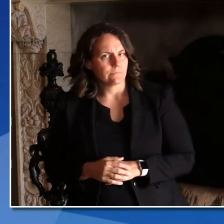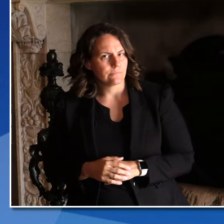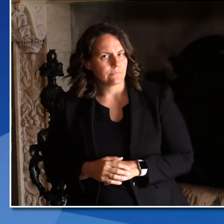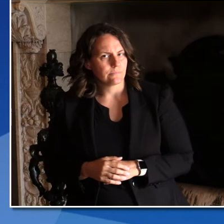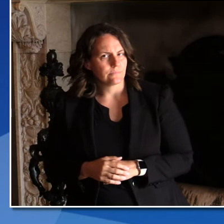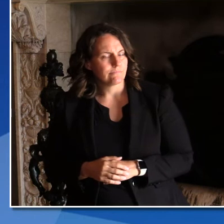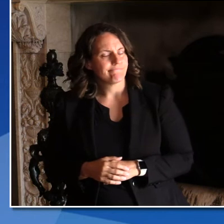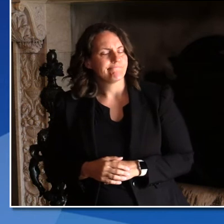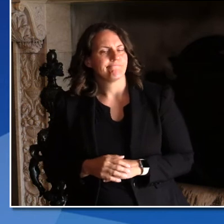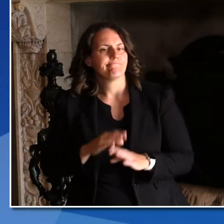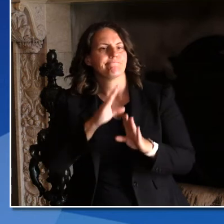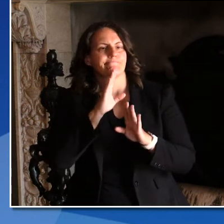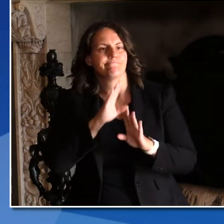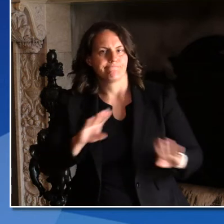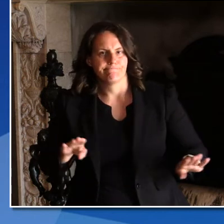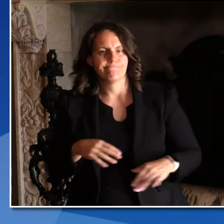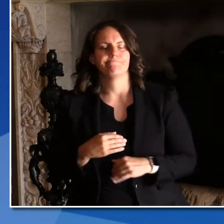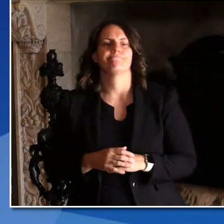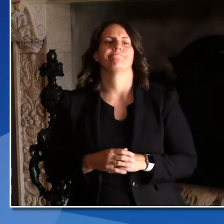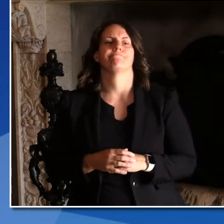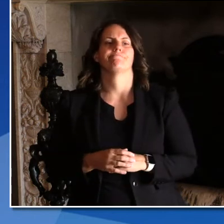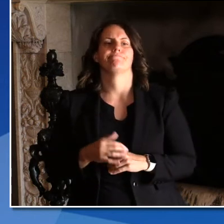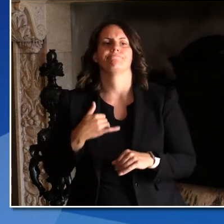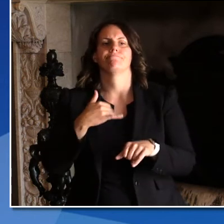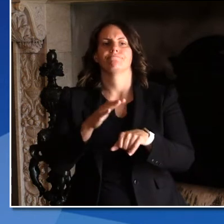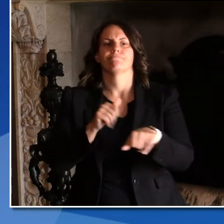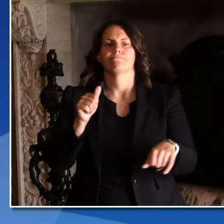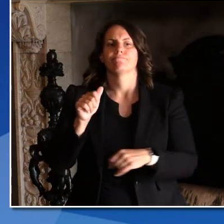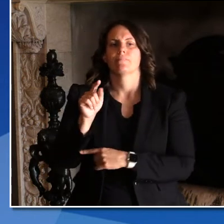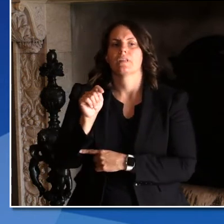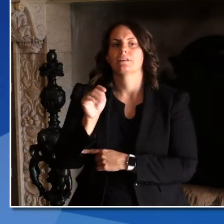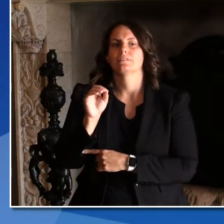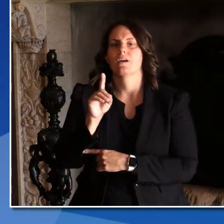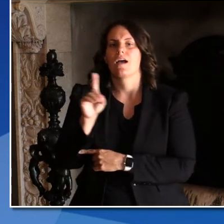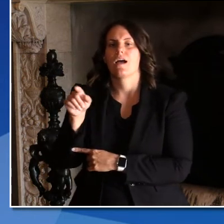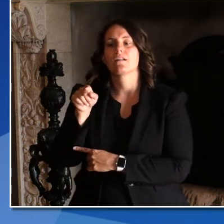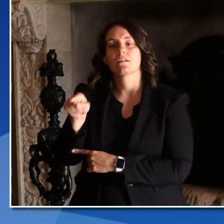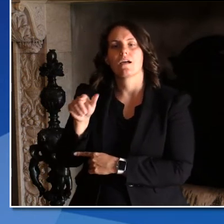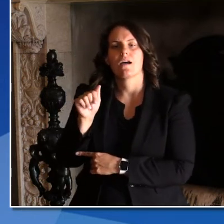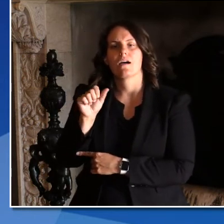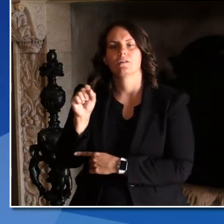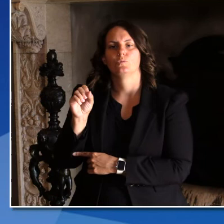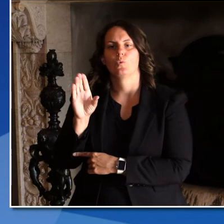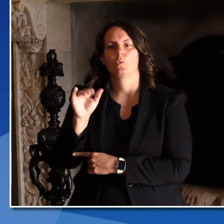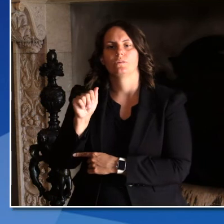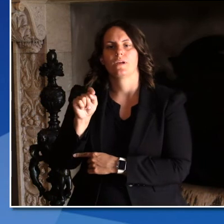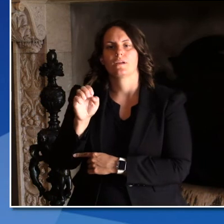moving on then to Todd Richmond from the Associated Press. Todd?